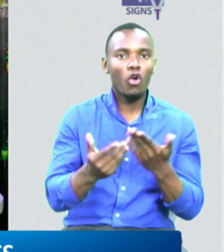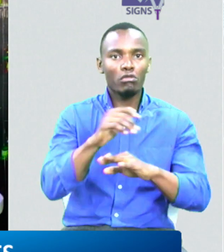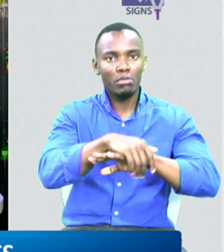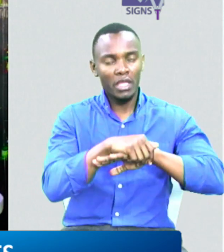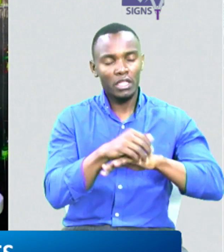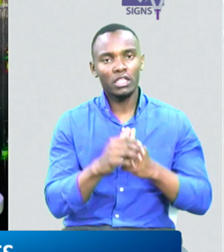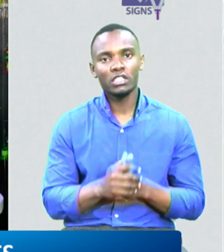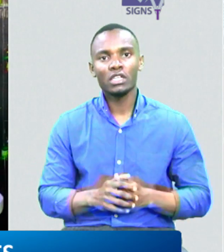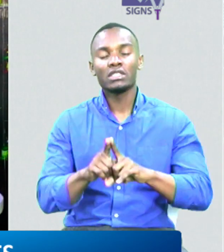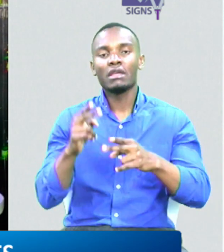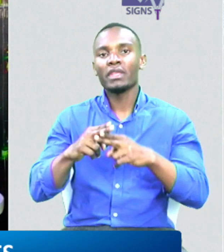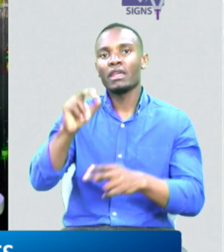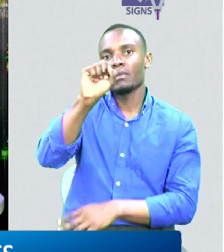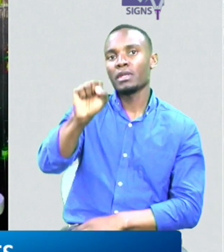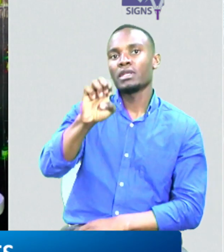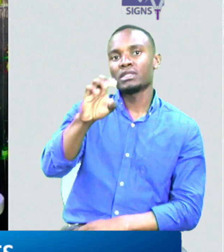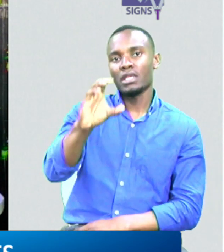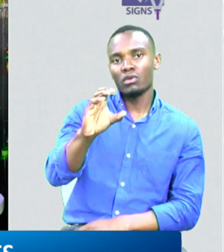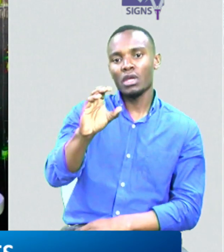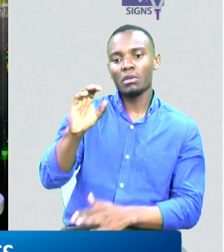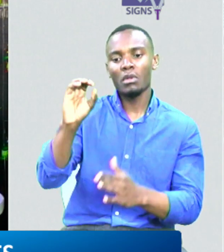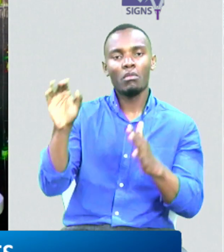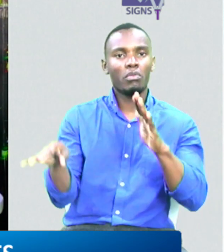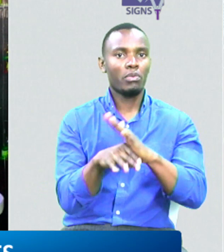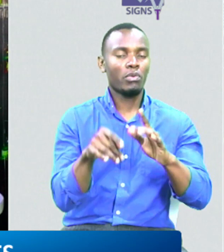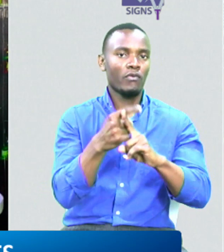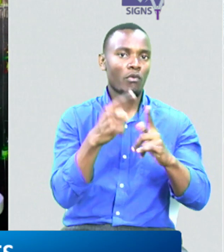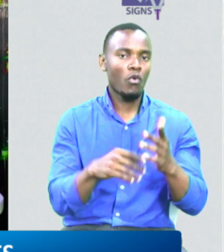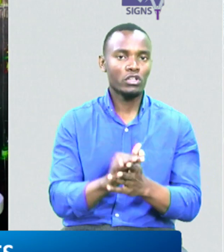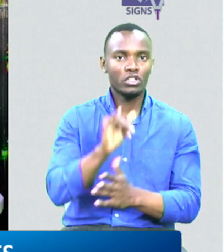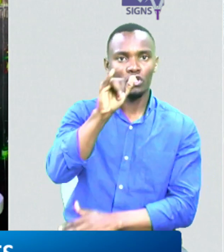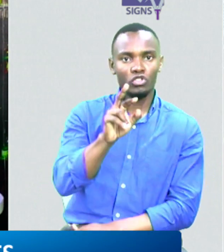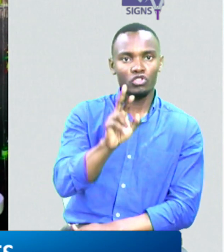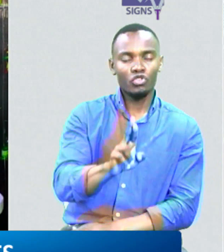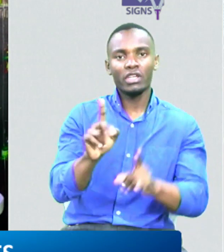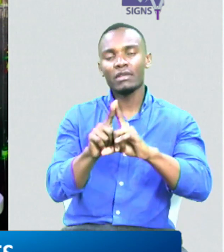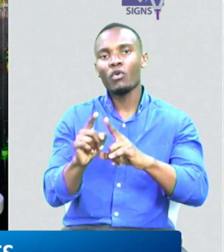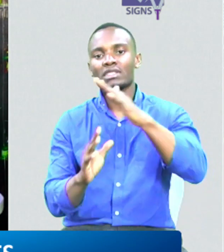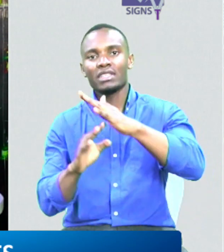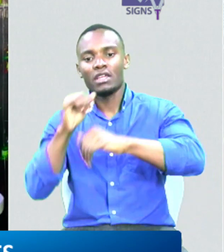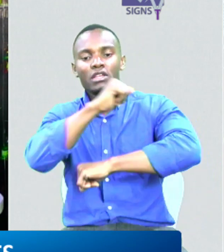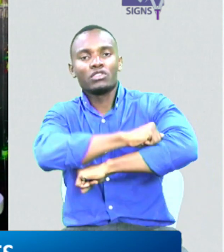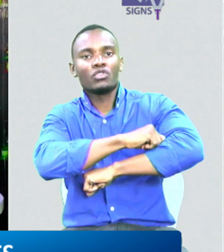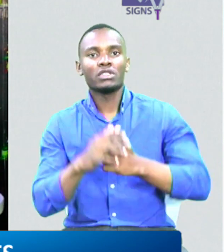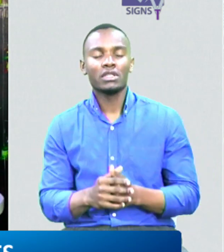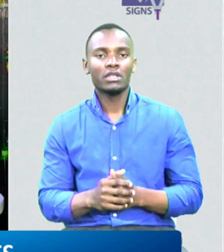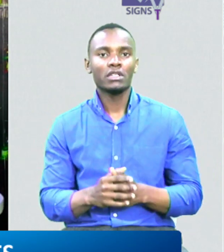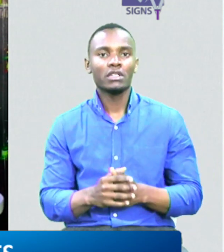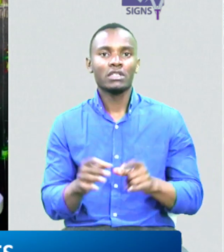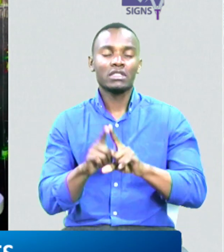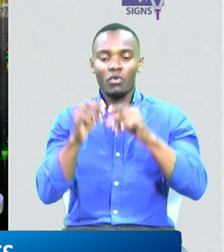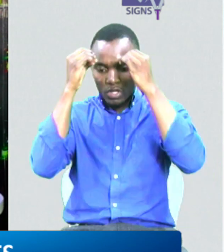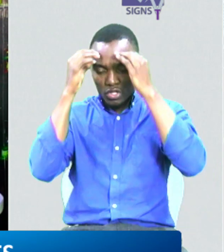challenges, from few and ill-prepared teachers to limited learning materials and inadequate infrastructure. Schools